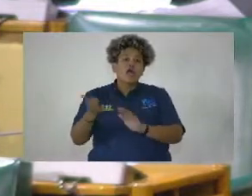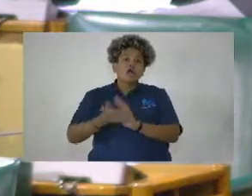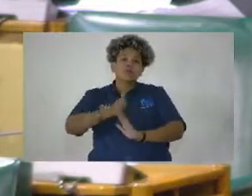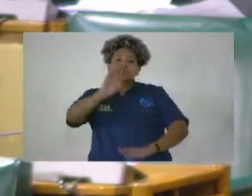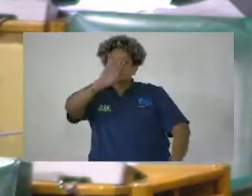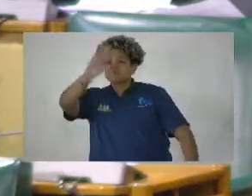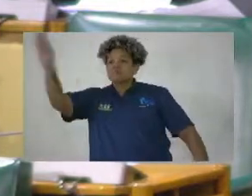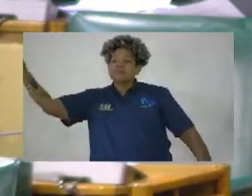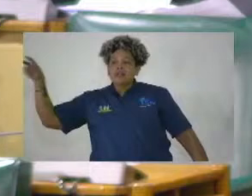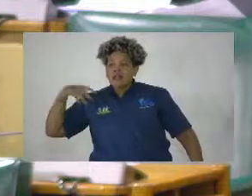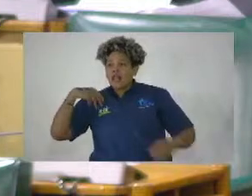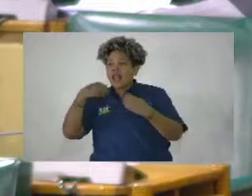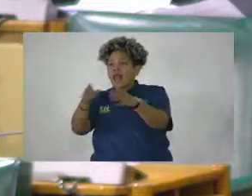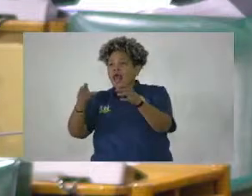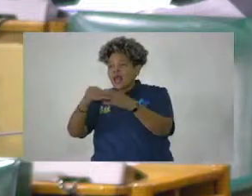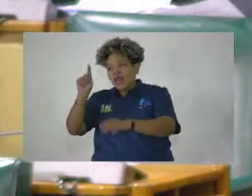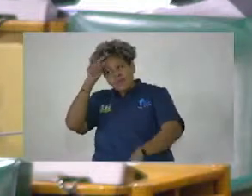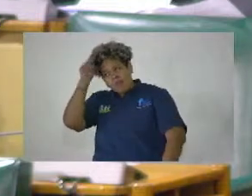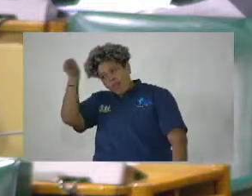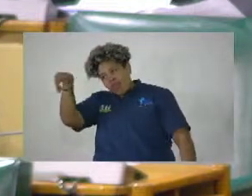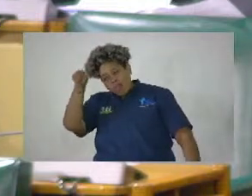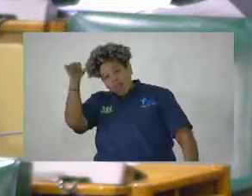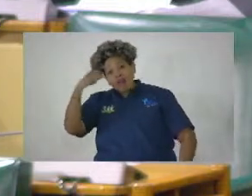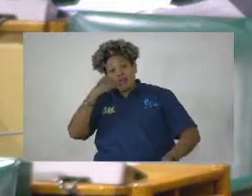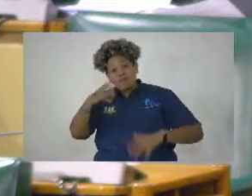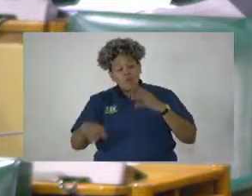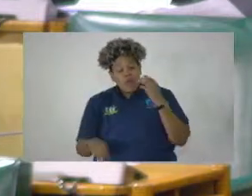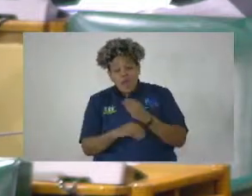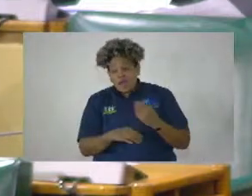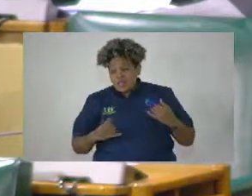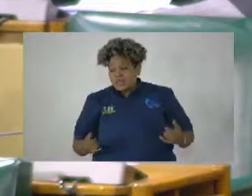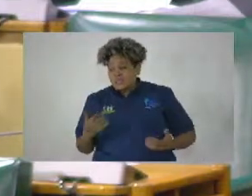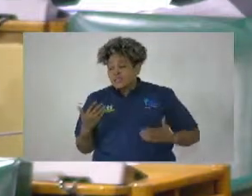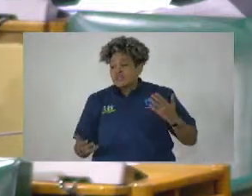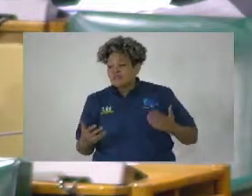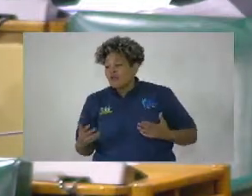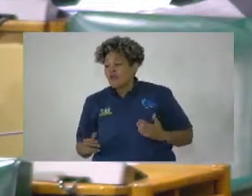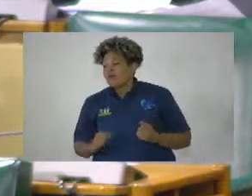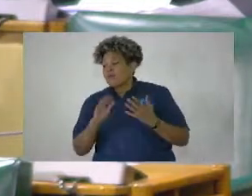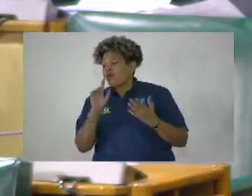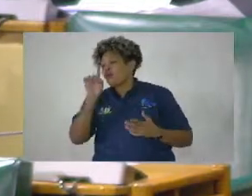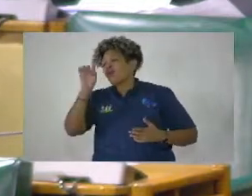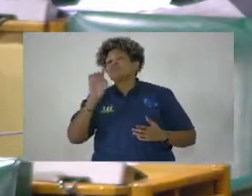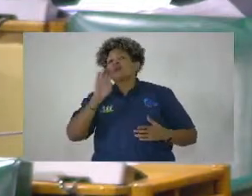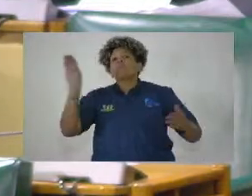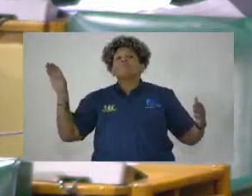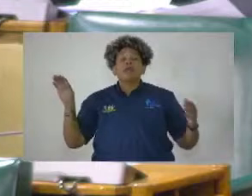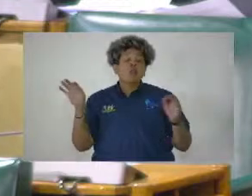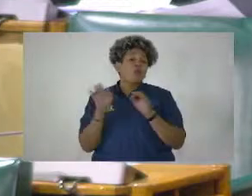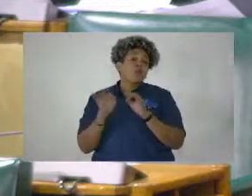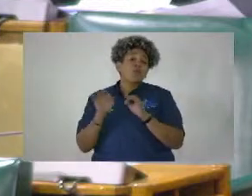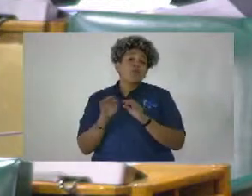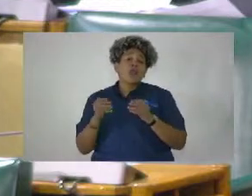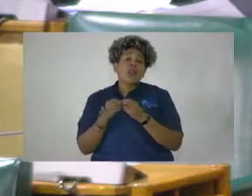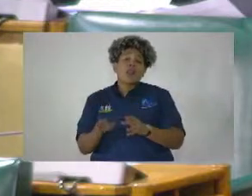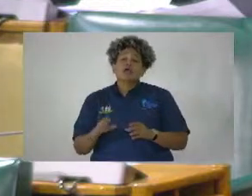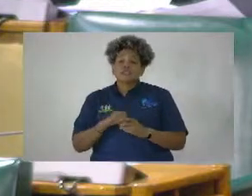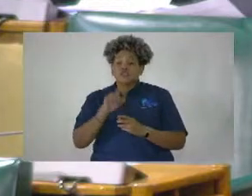of dollars of losses. In fact, if you add it all up, it probably approached $100 billion over 2 decades.